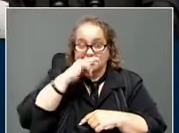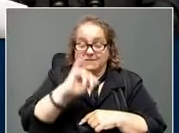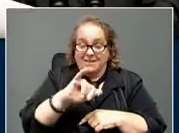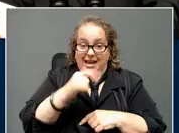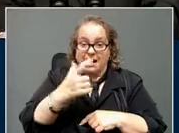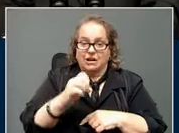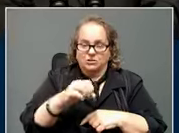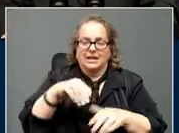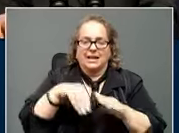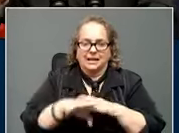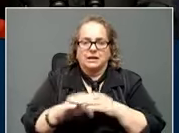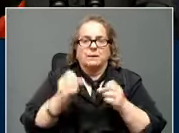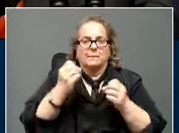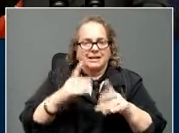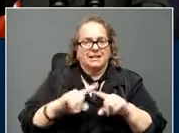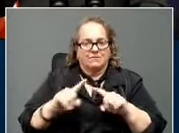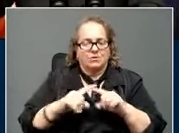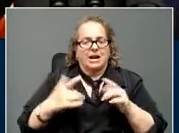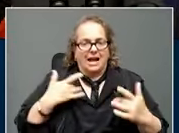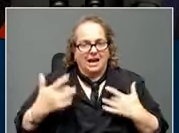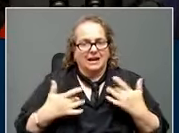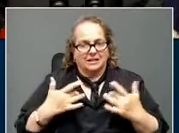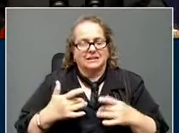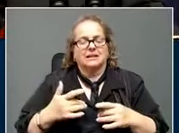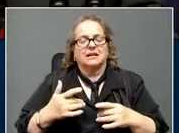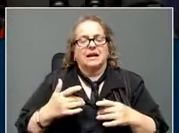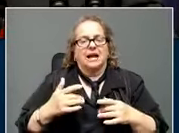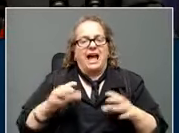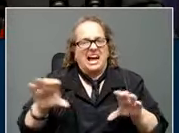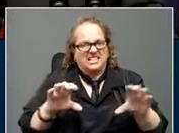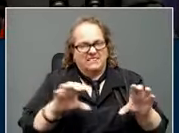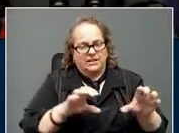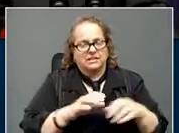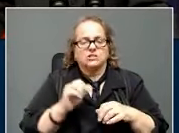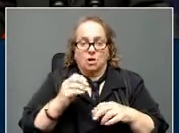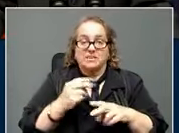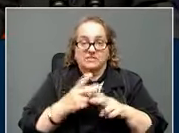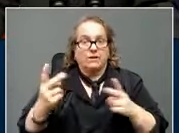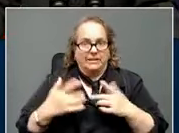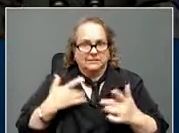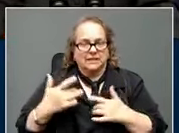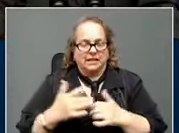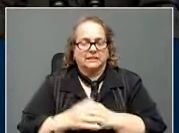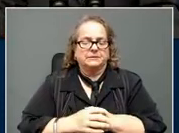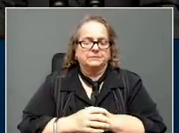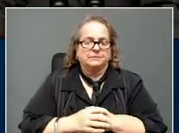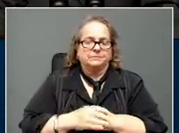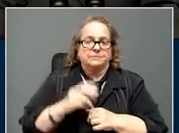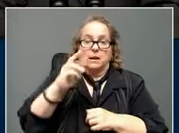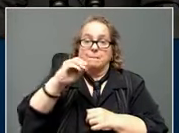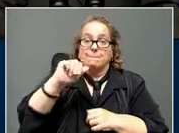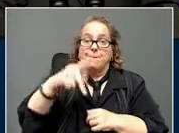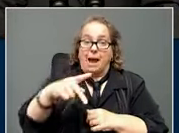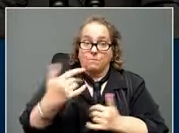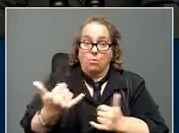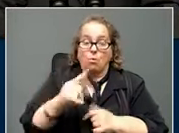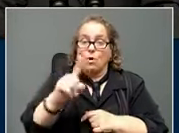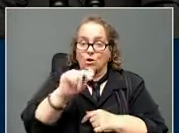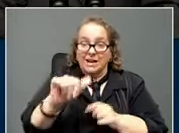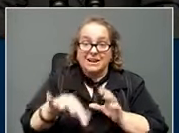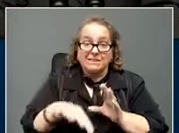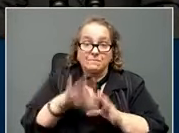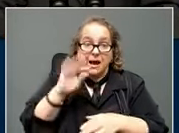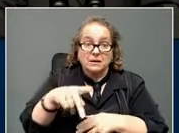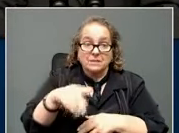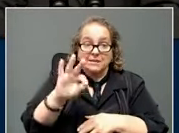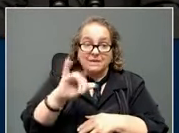really exciting. We have a map today on where you can find Pfizer. This is where it is as of